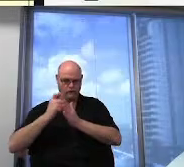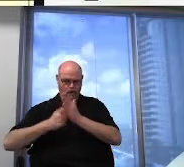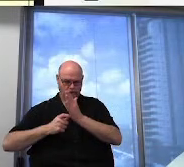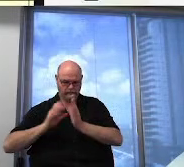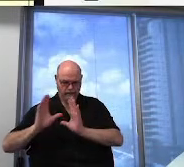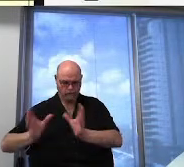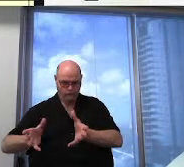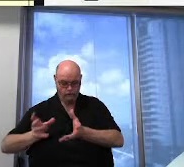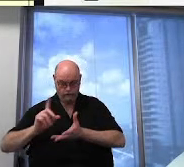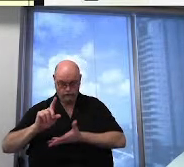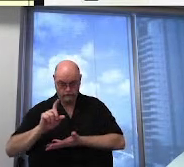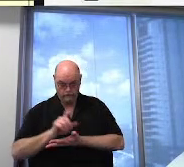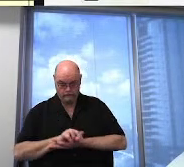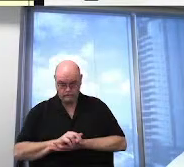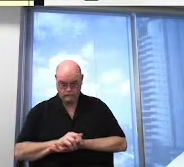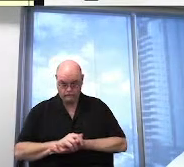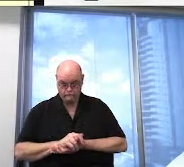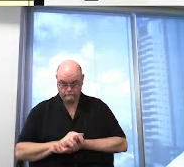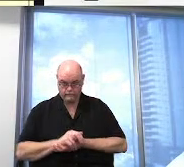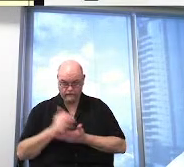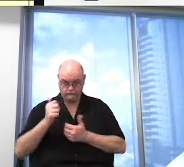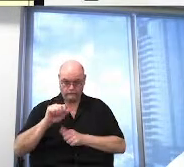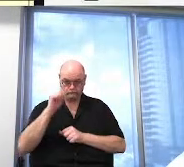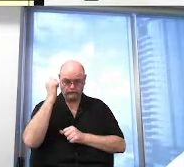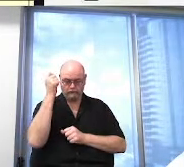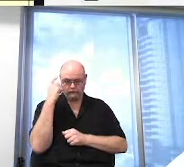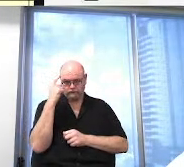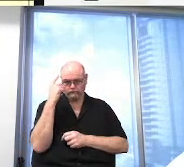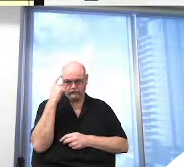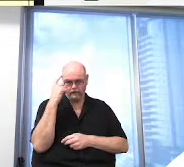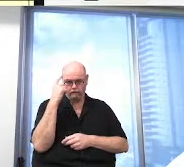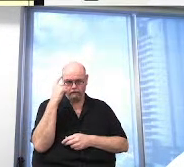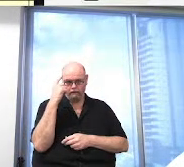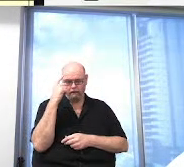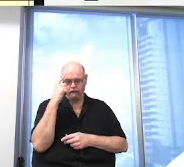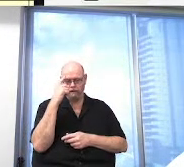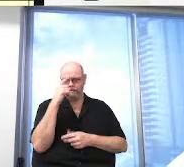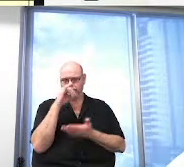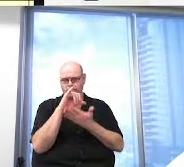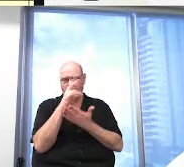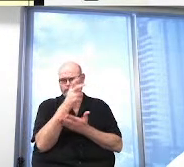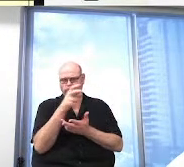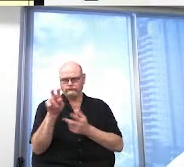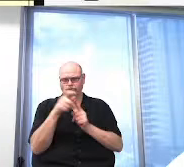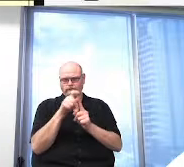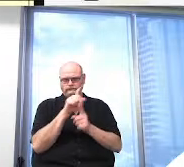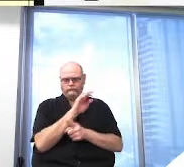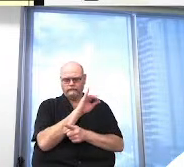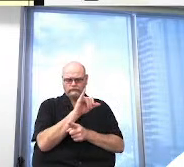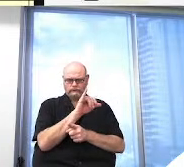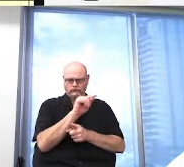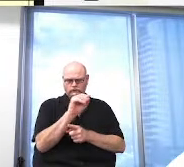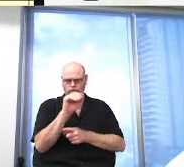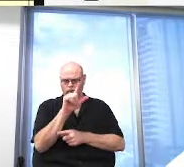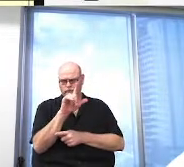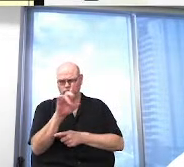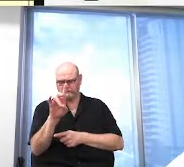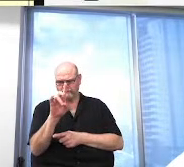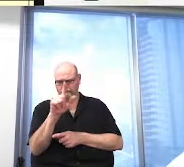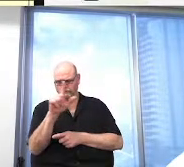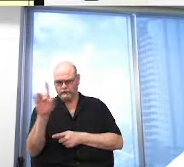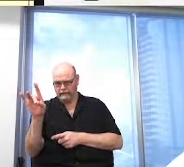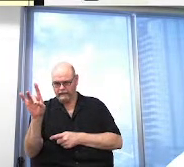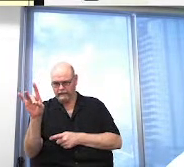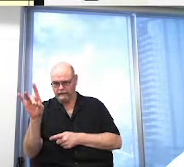categories. That's what I'm trying to understand, is that transition from fiscal year 26 to 27